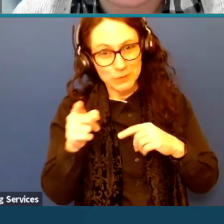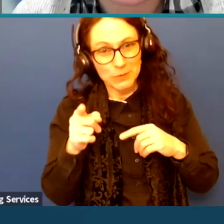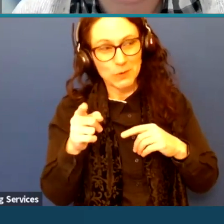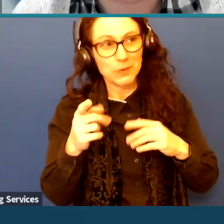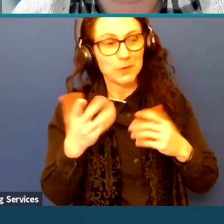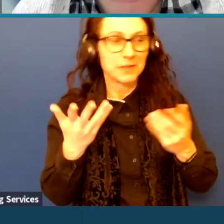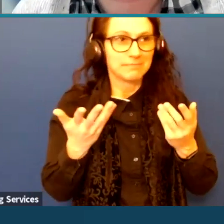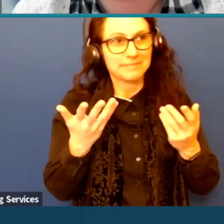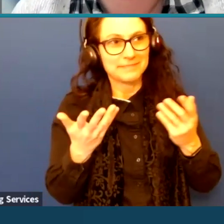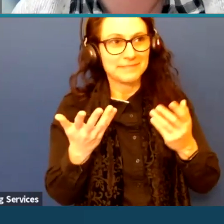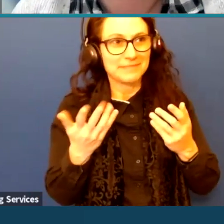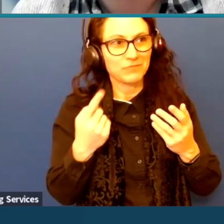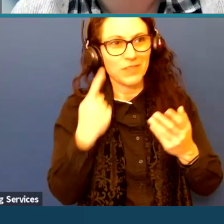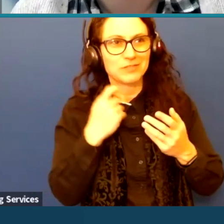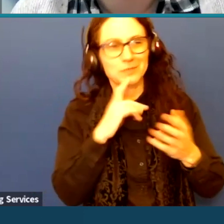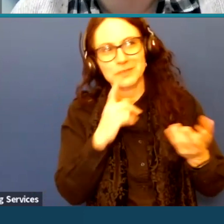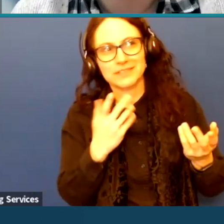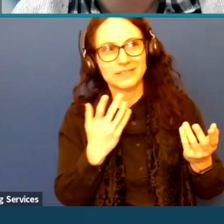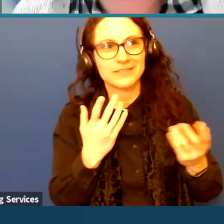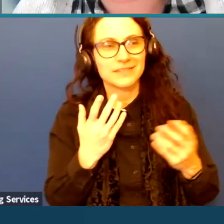Just read up on